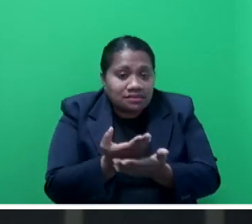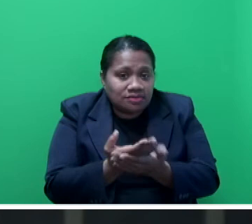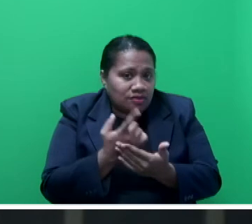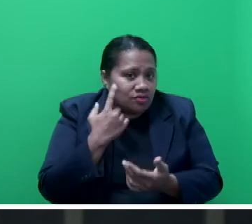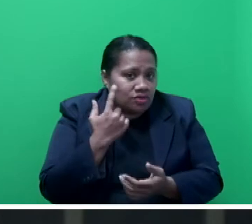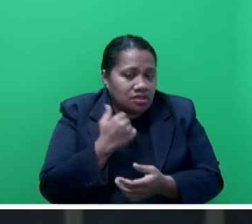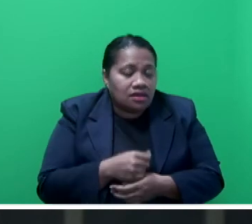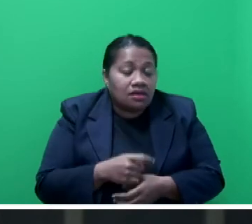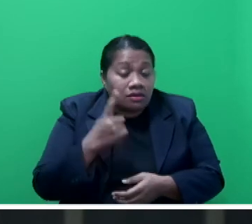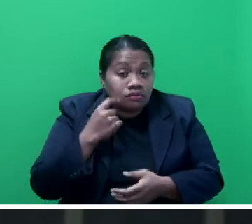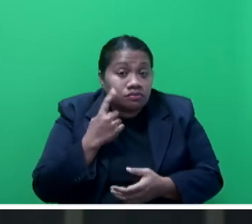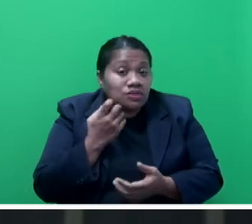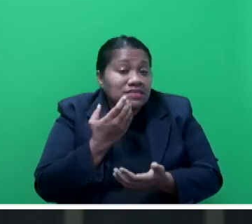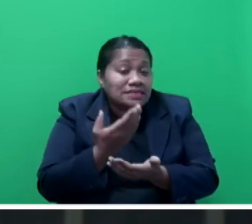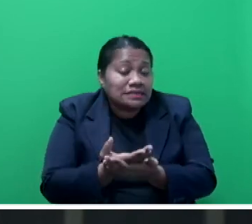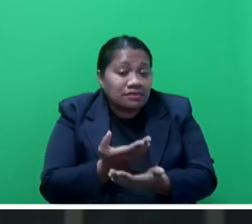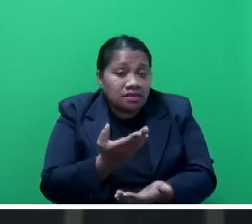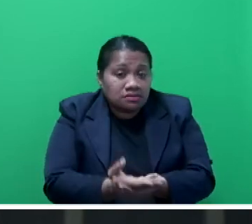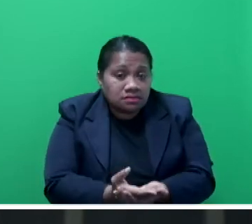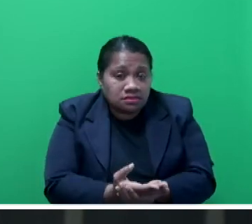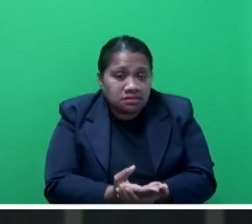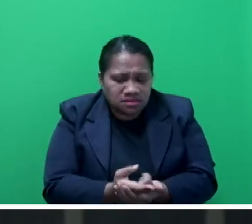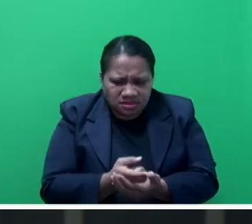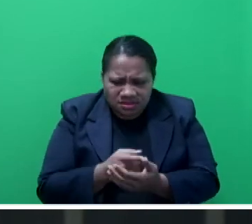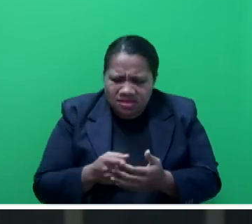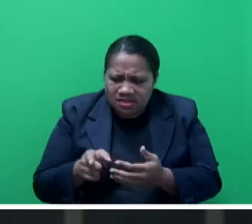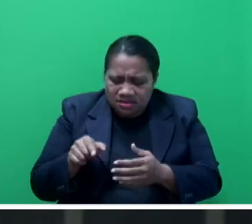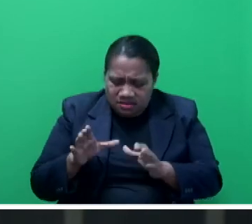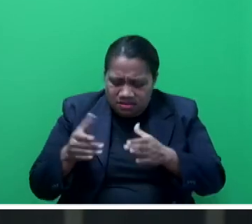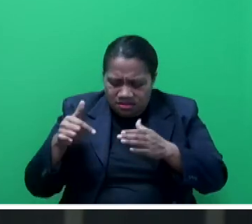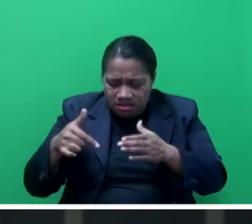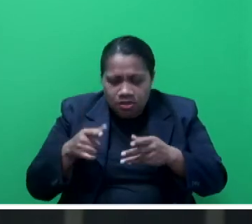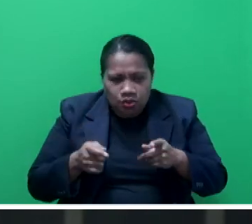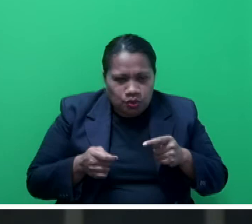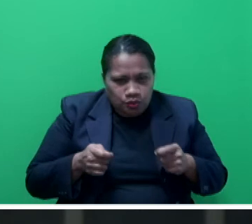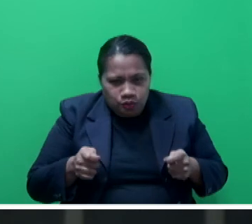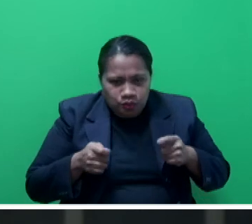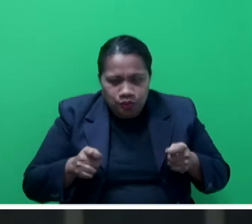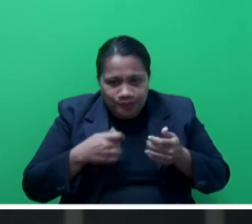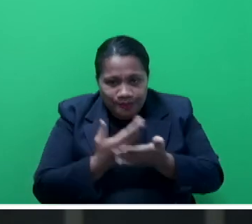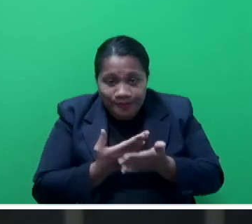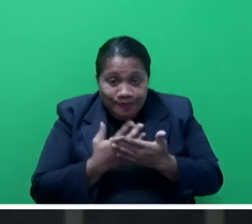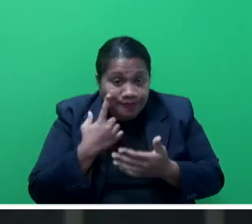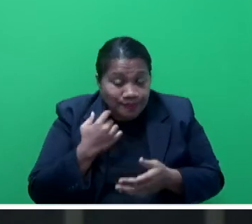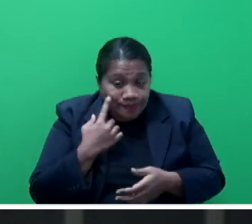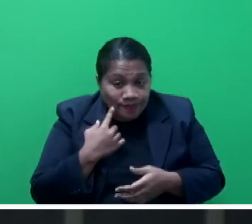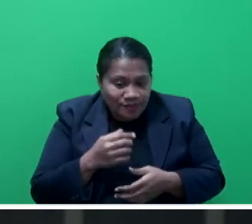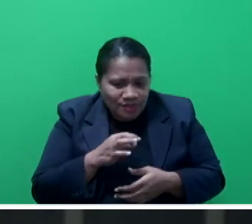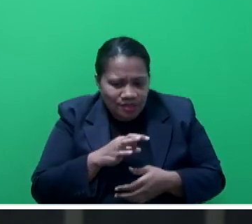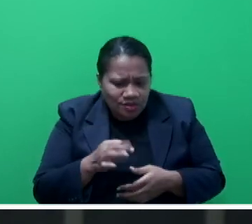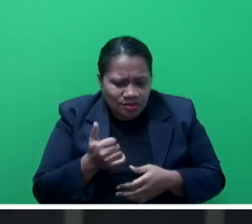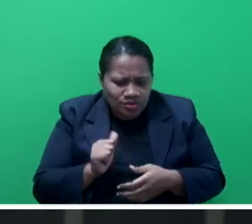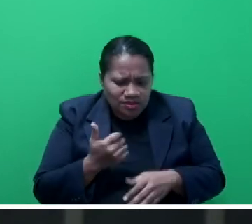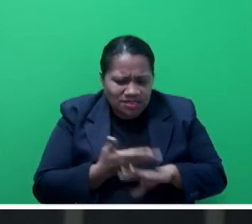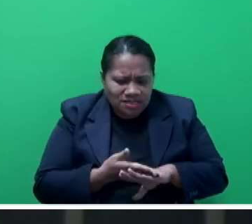demand management focuses on managing the demand for water rather than methods of exploiting new sources or